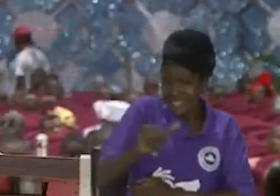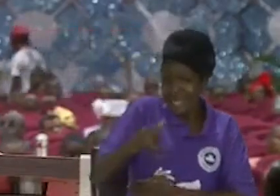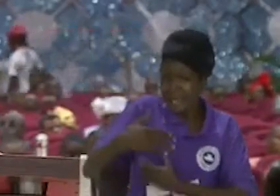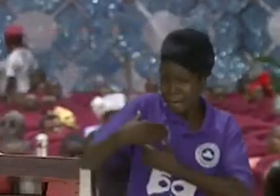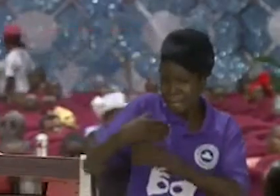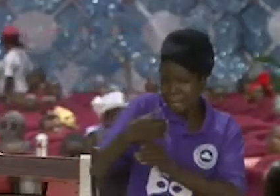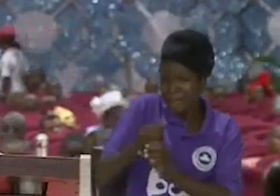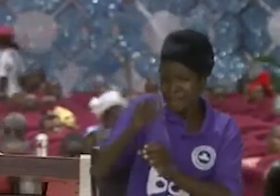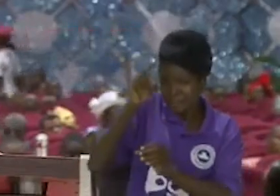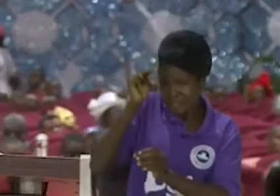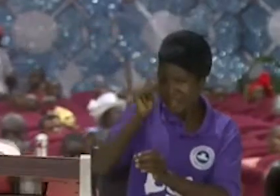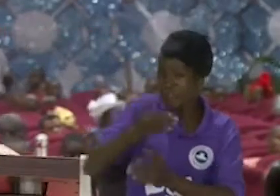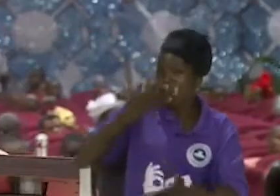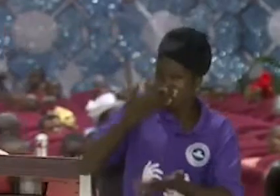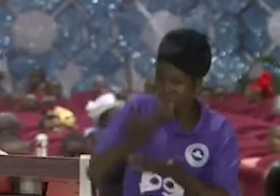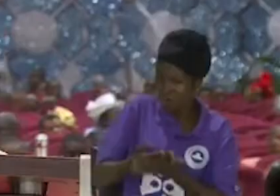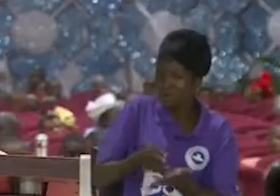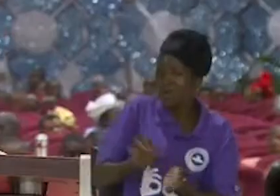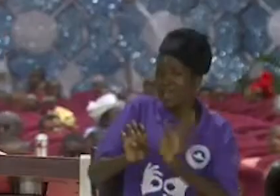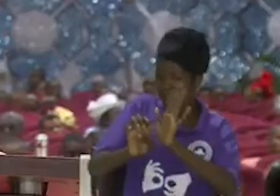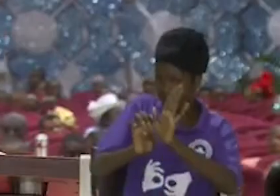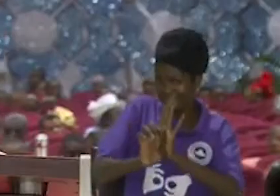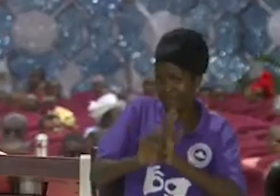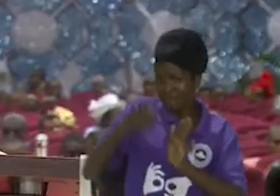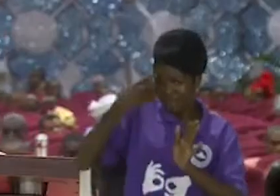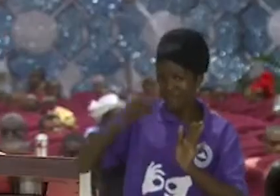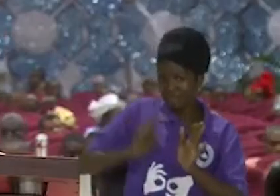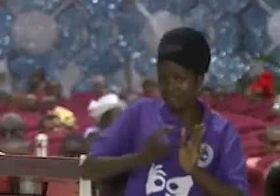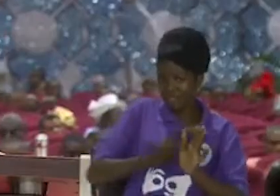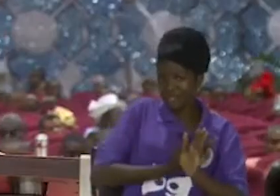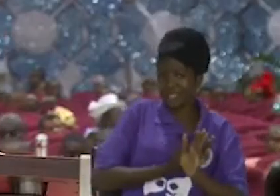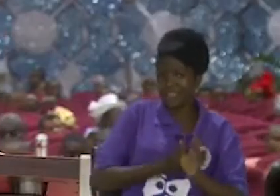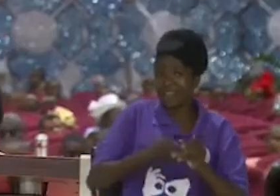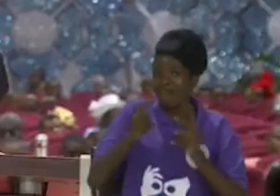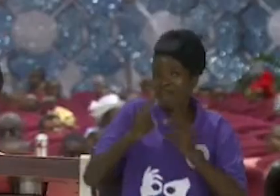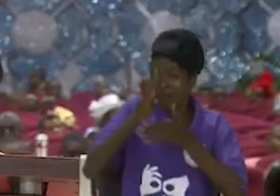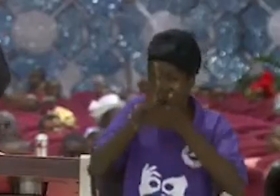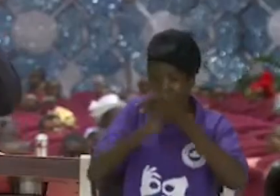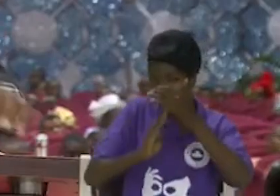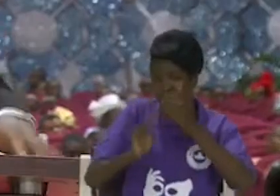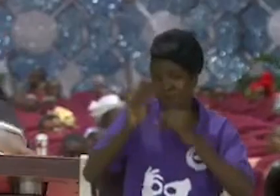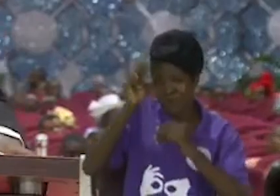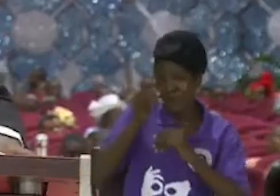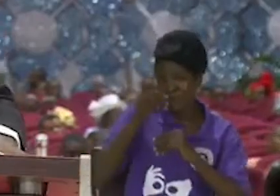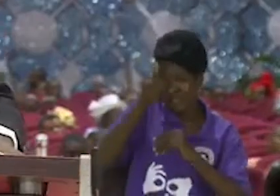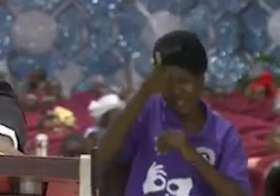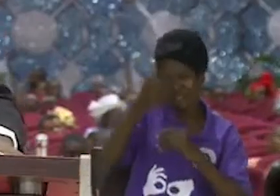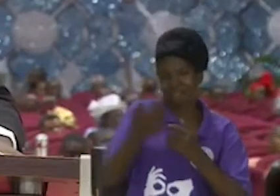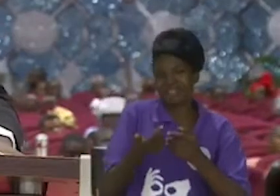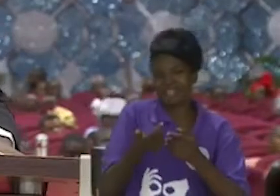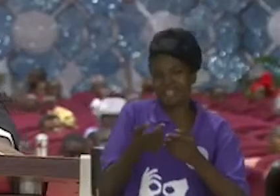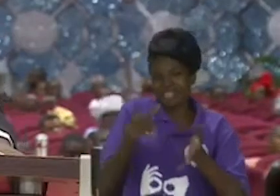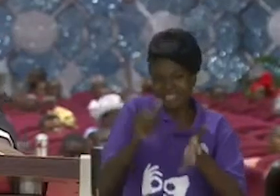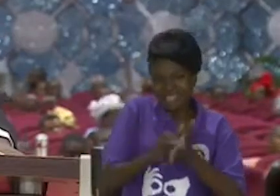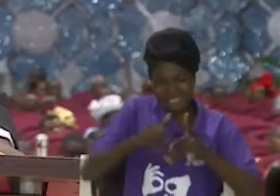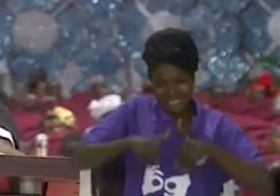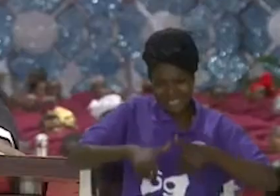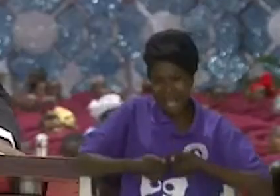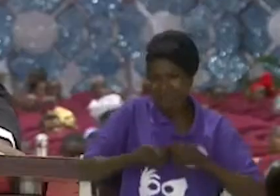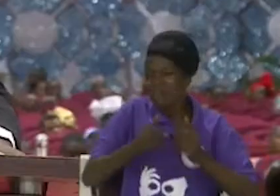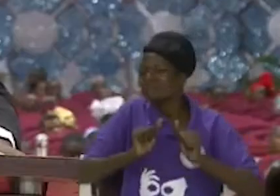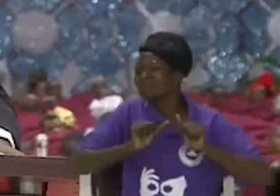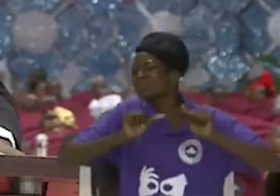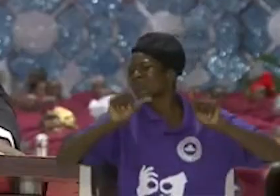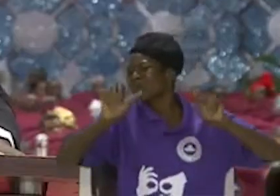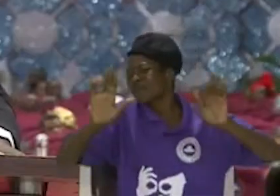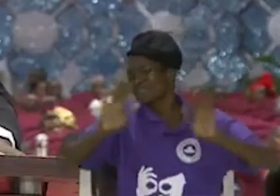of no reputation, humbled himself and became obedient even to the death of the cross. That was ultimate submission.